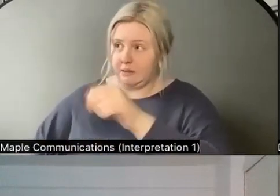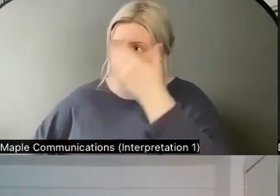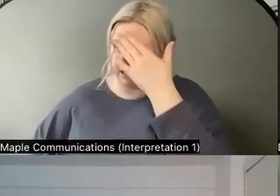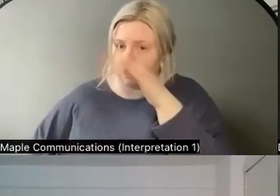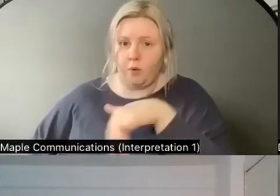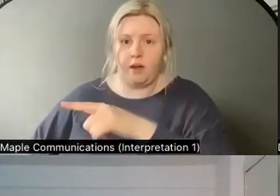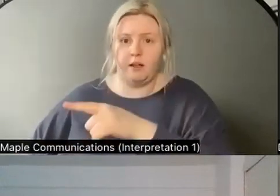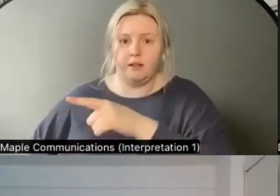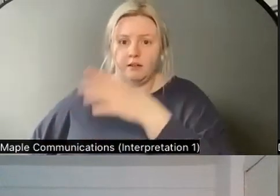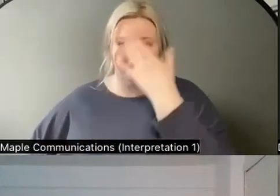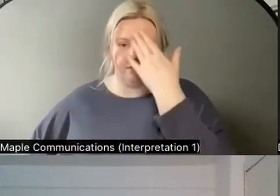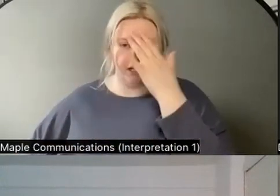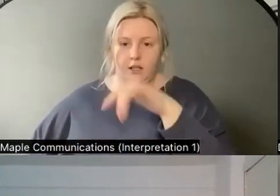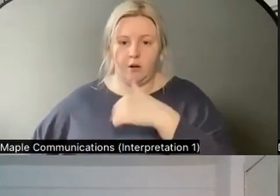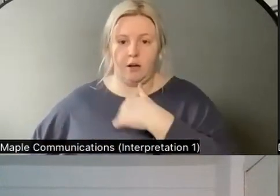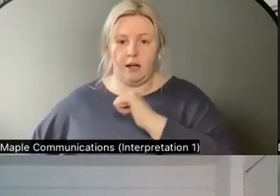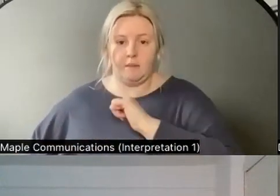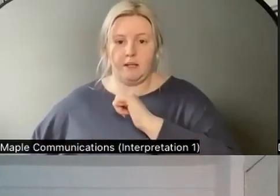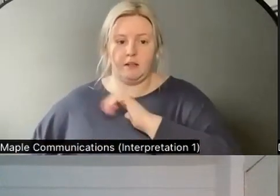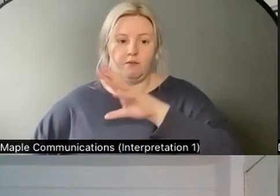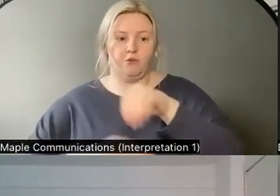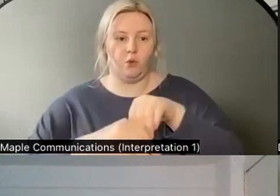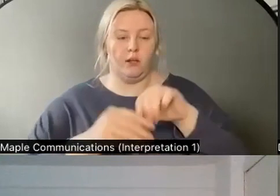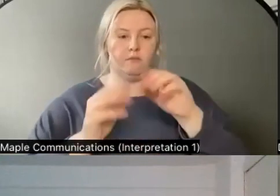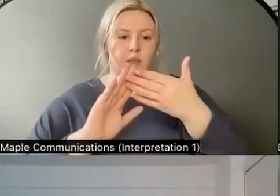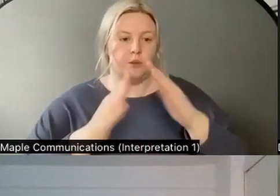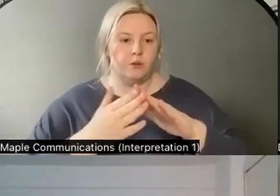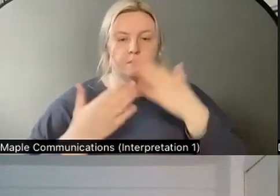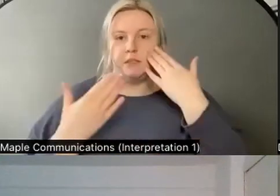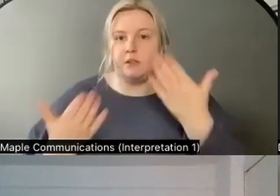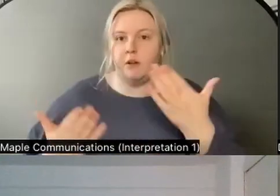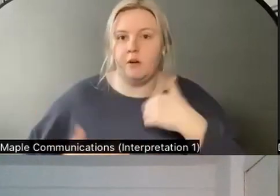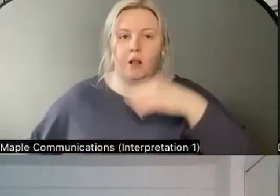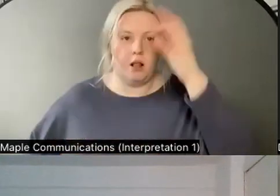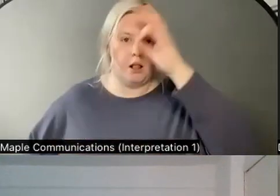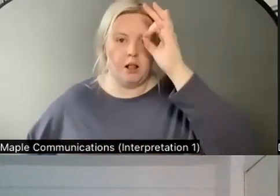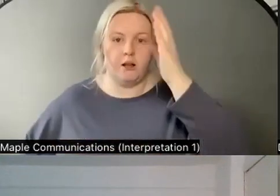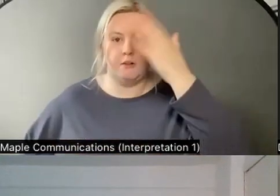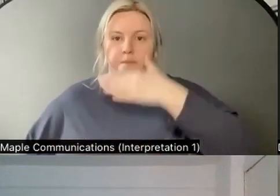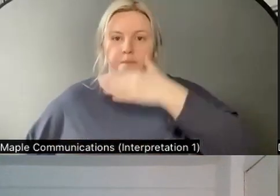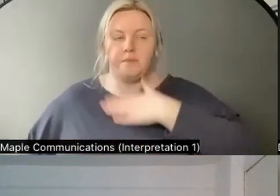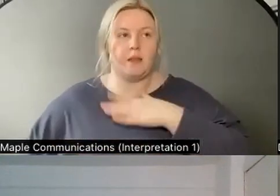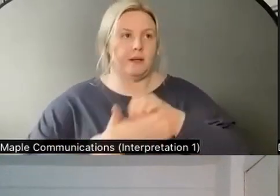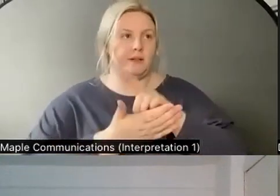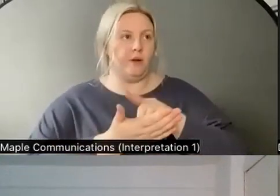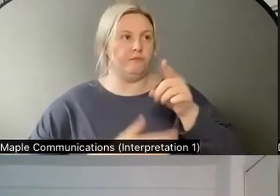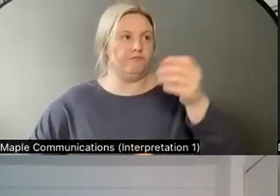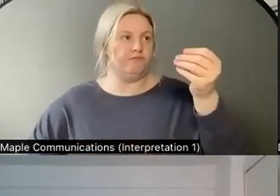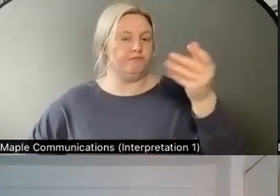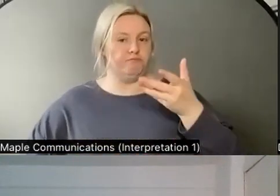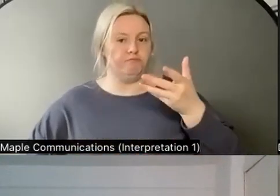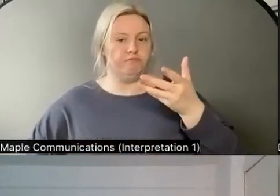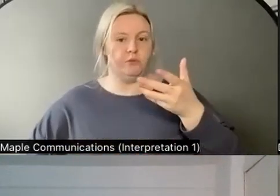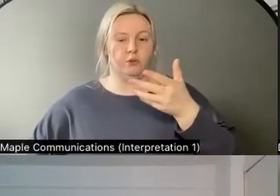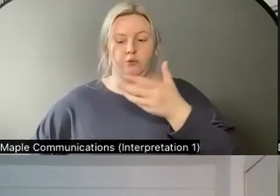like a disability. I didn't know I could join this community. I thought, you know, my doctor told me to conduct